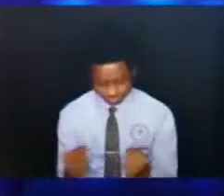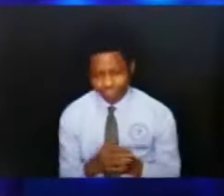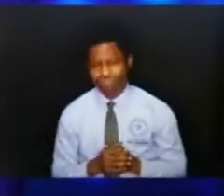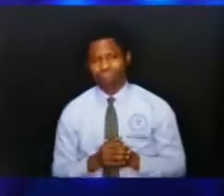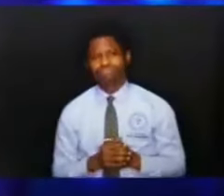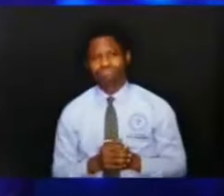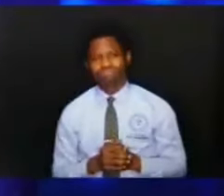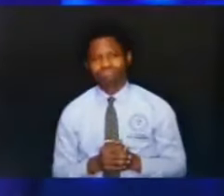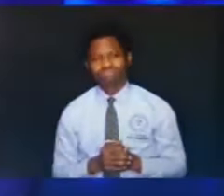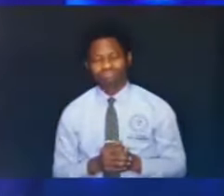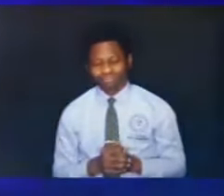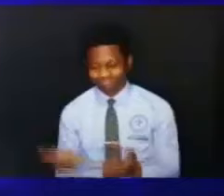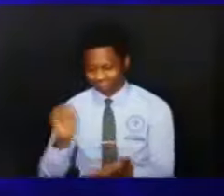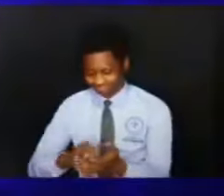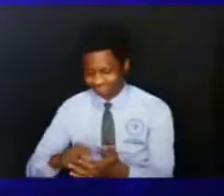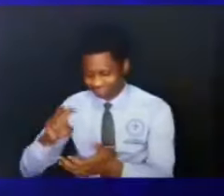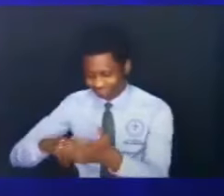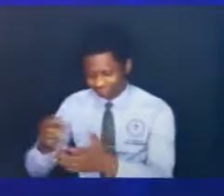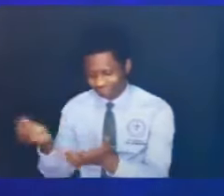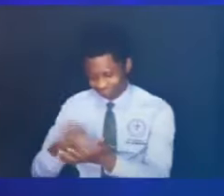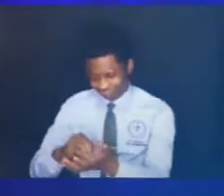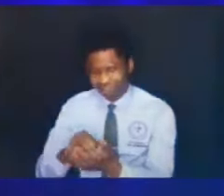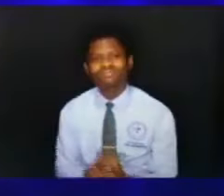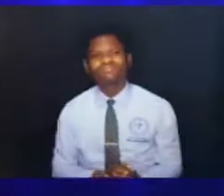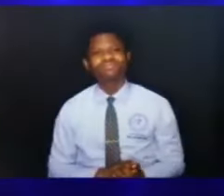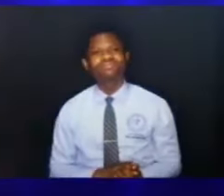So let's go back to the scripture.